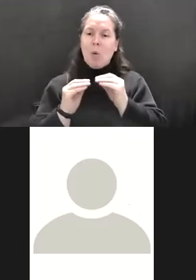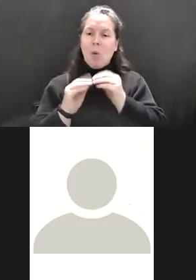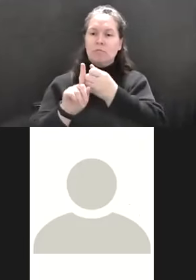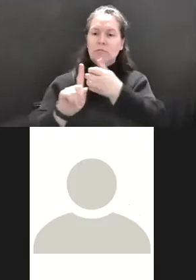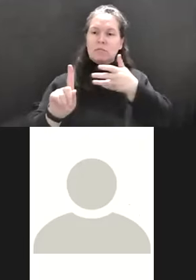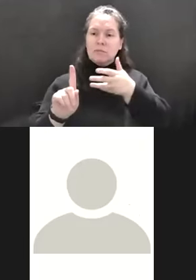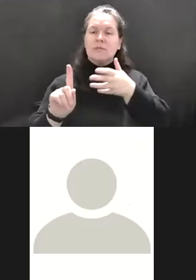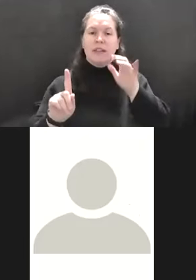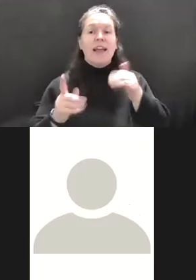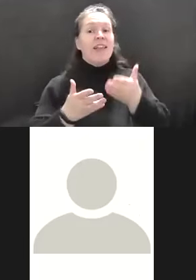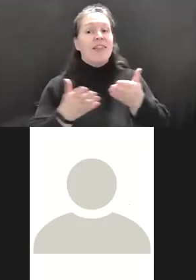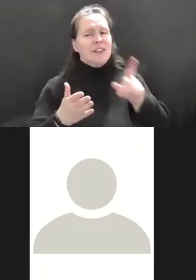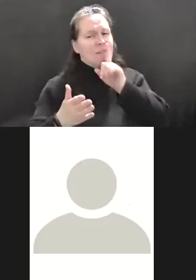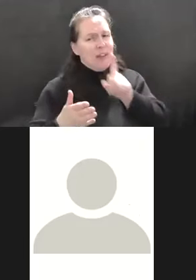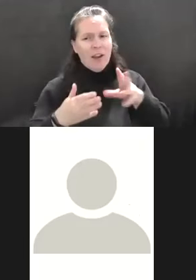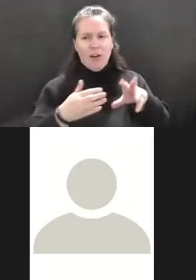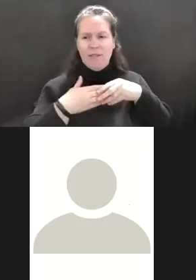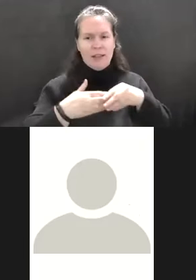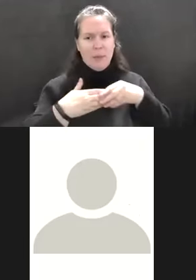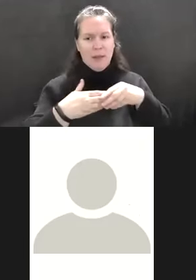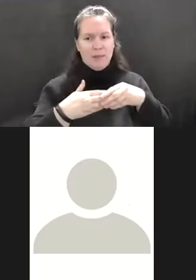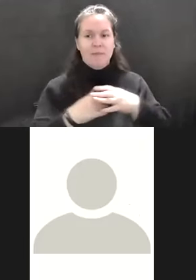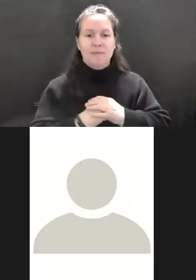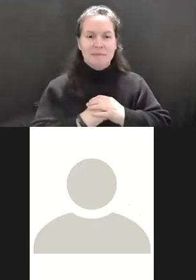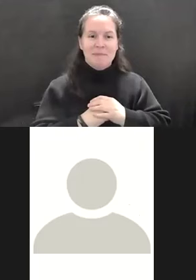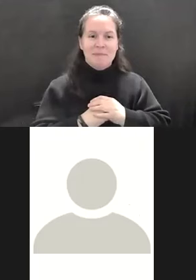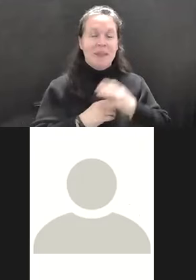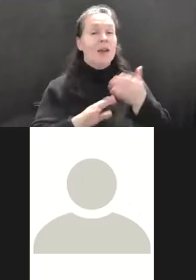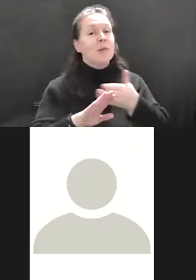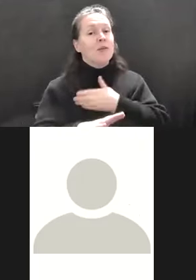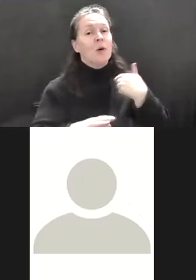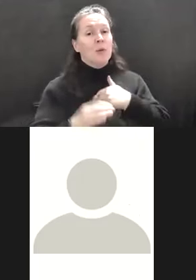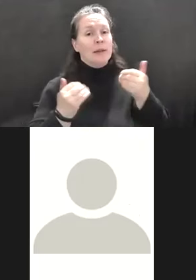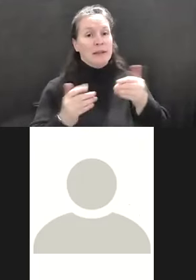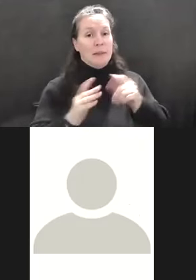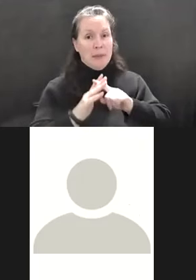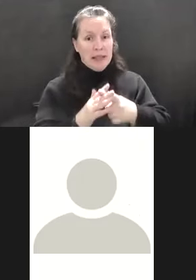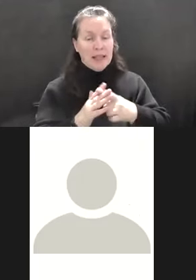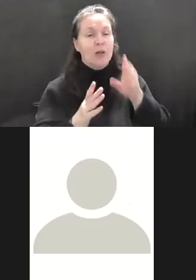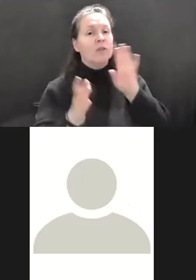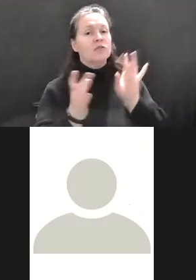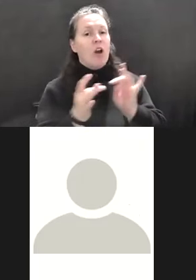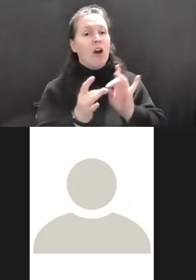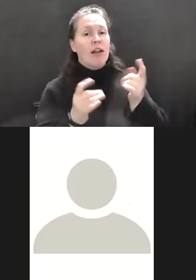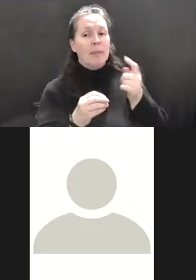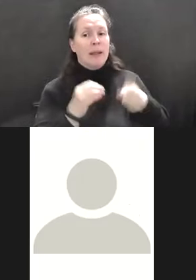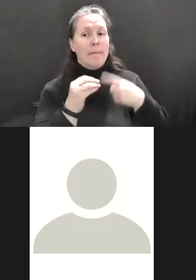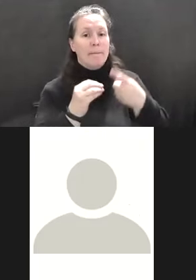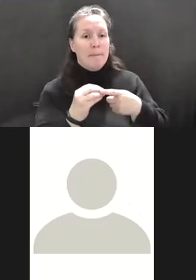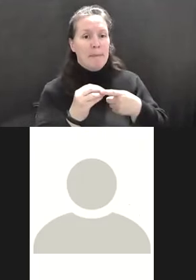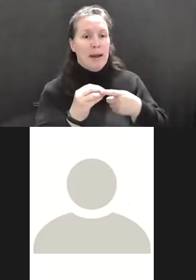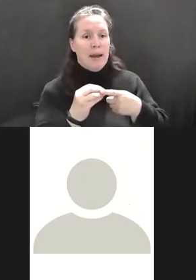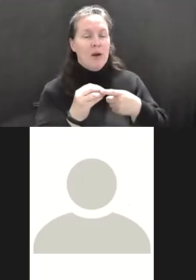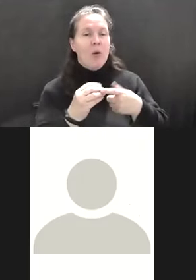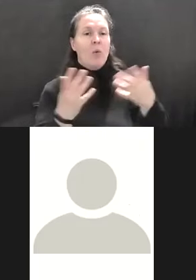Things are very flexible. And so before we begin, we'll talk also a little bit about